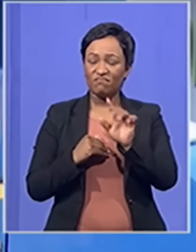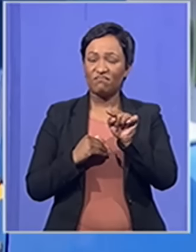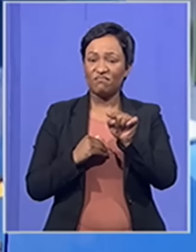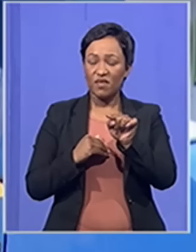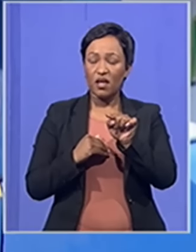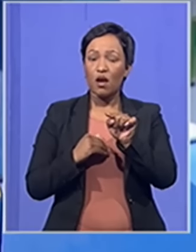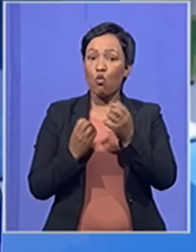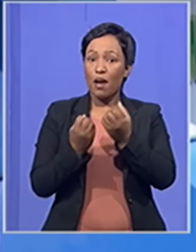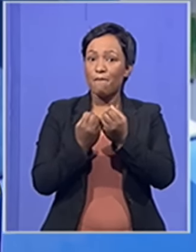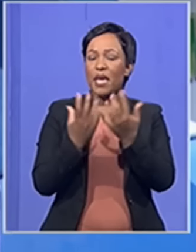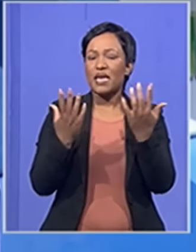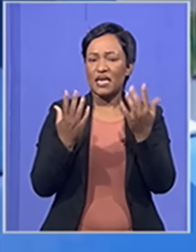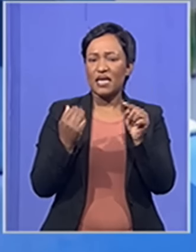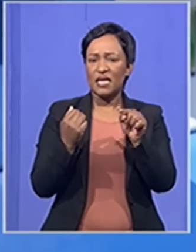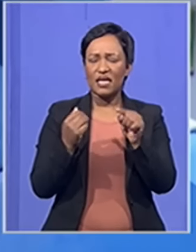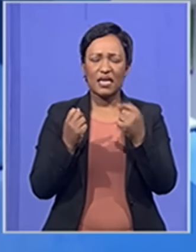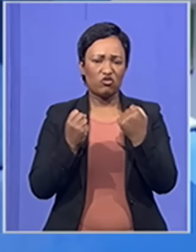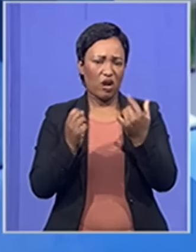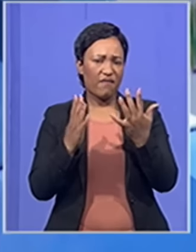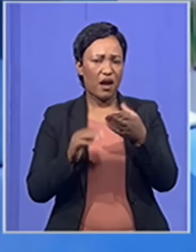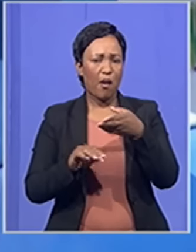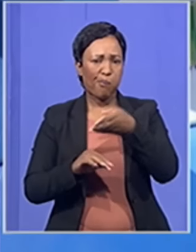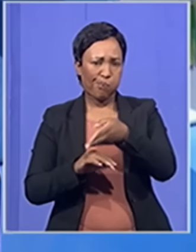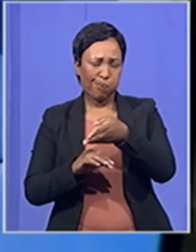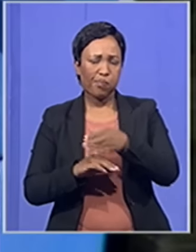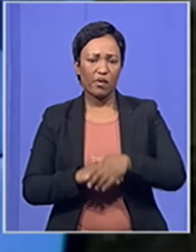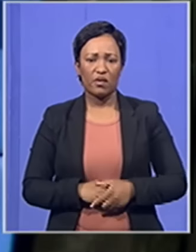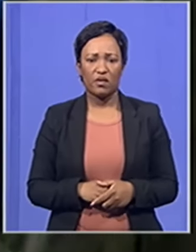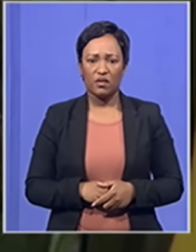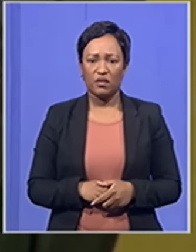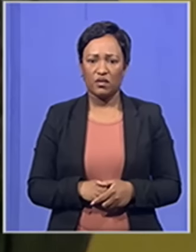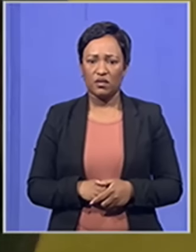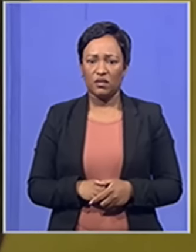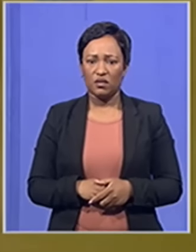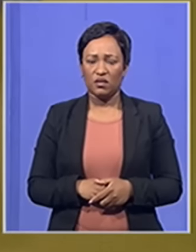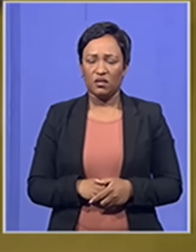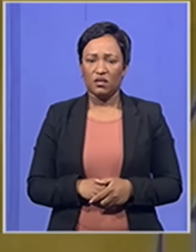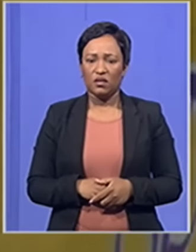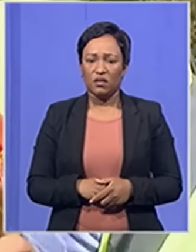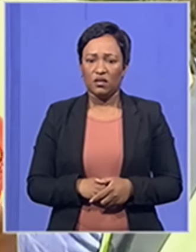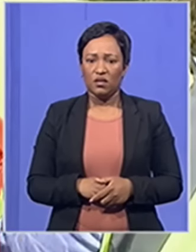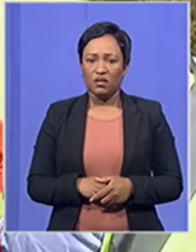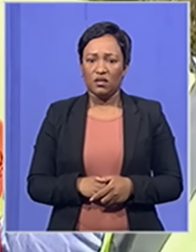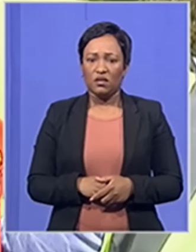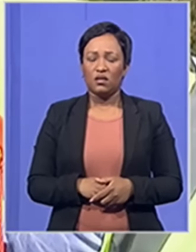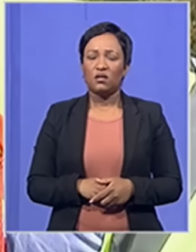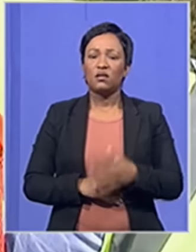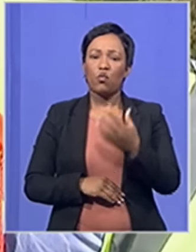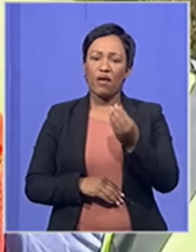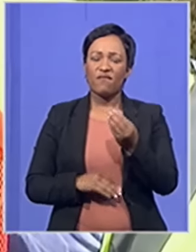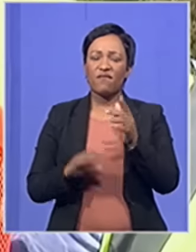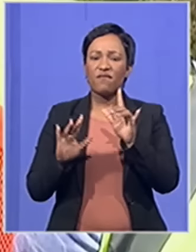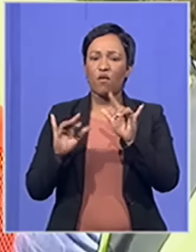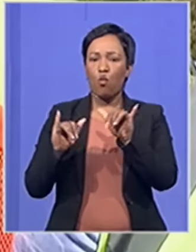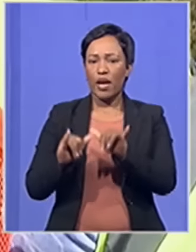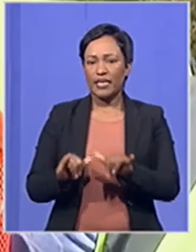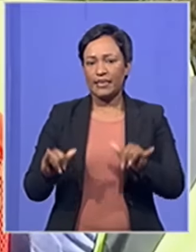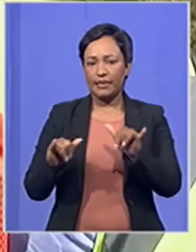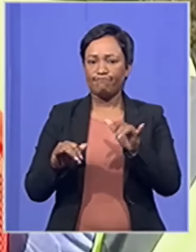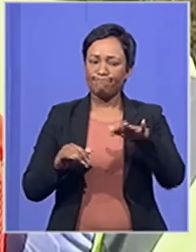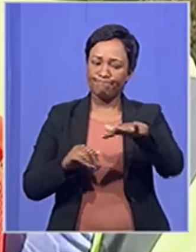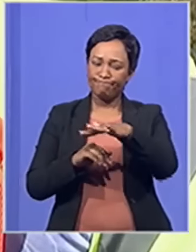91 go akaretsa mokgweetsi. We do have our weight bridge stations since from that side up until where we